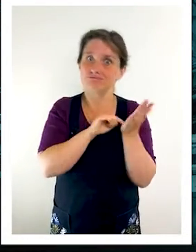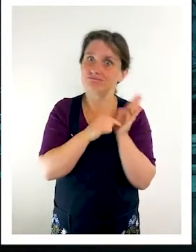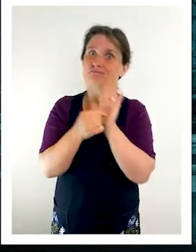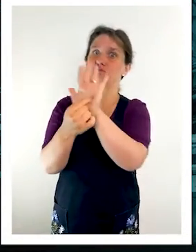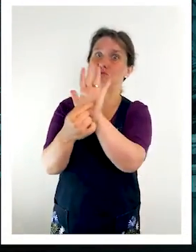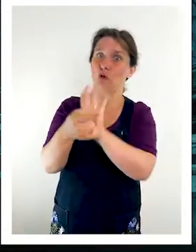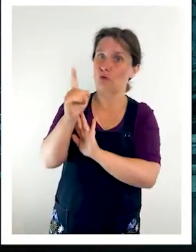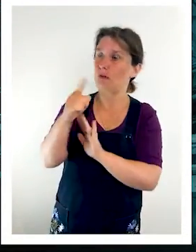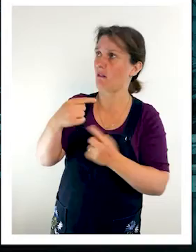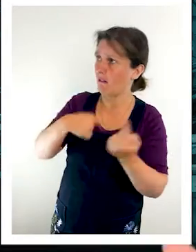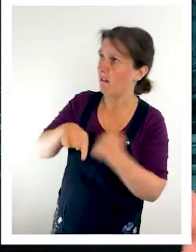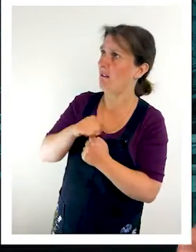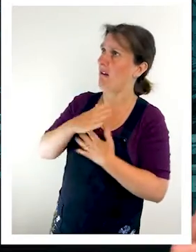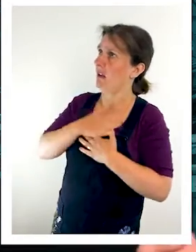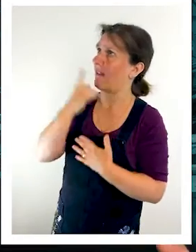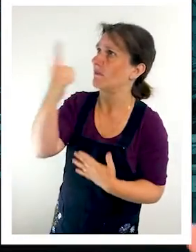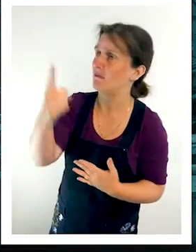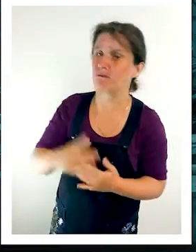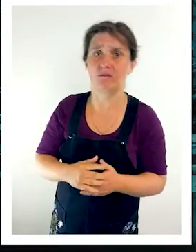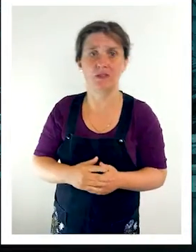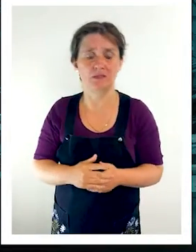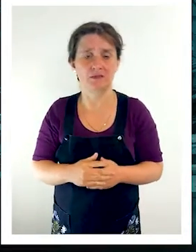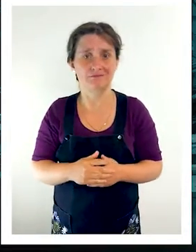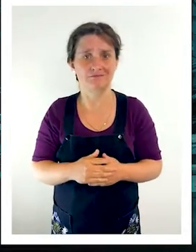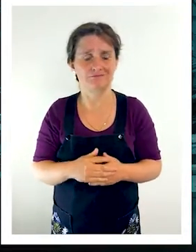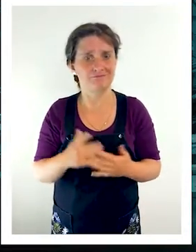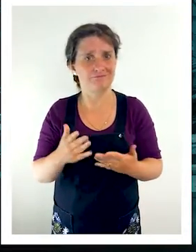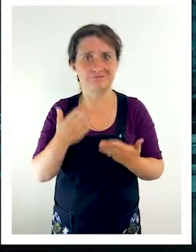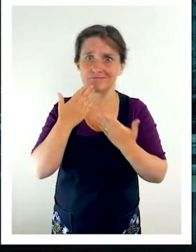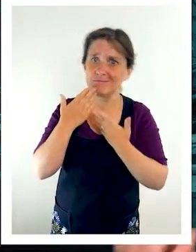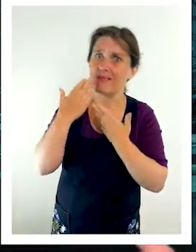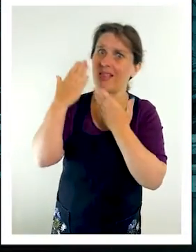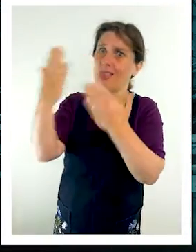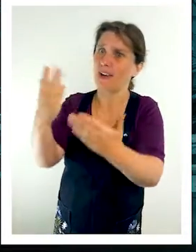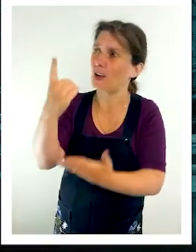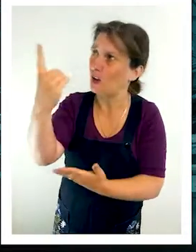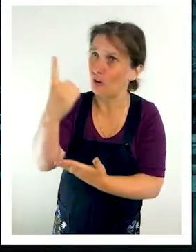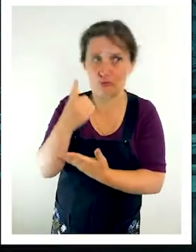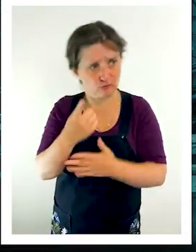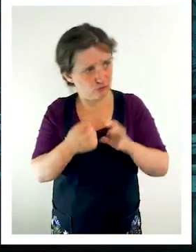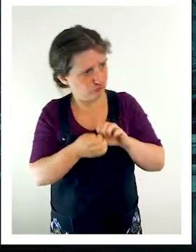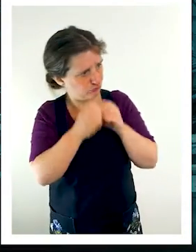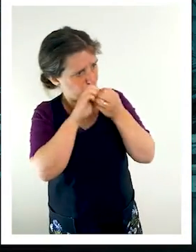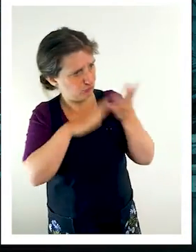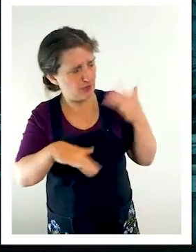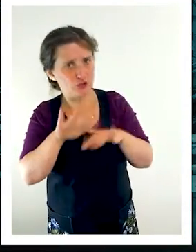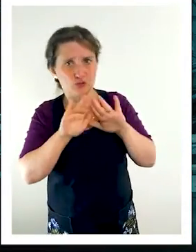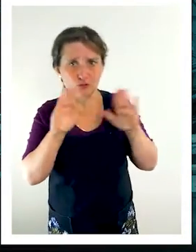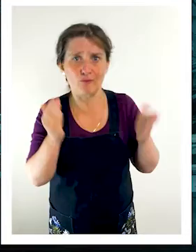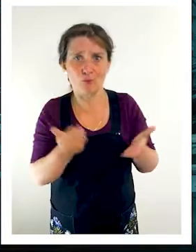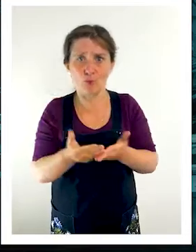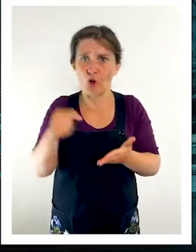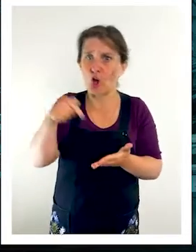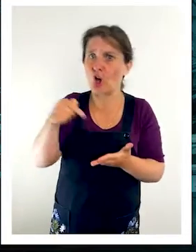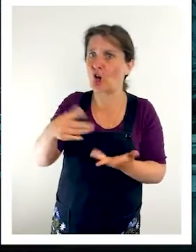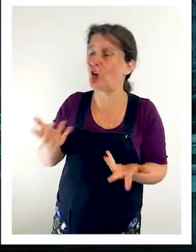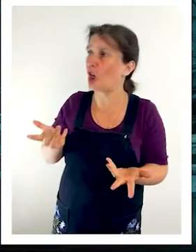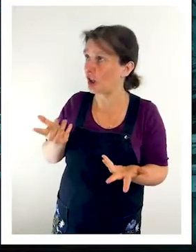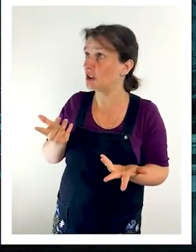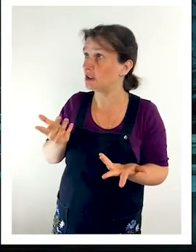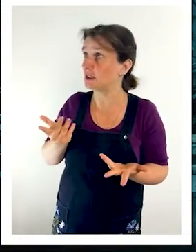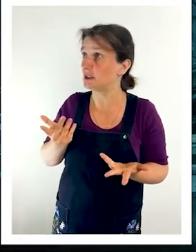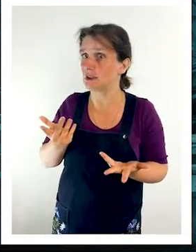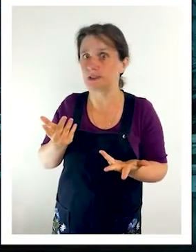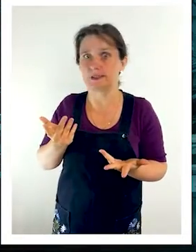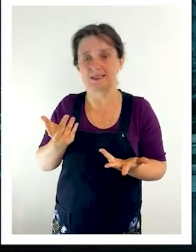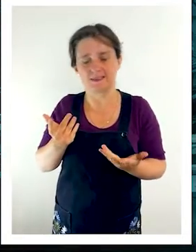him. It's something that we do to thank him for the world that he has created for us. And just like the ship's